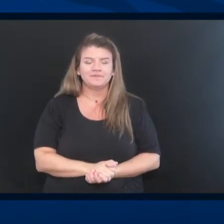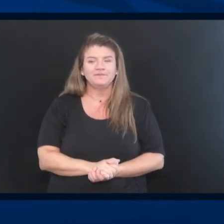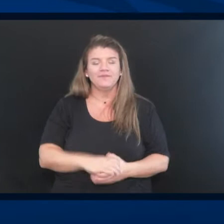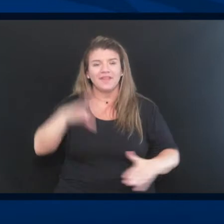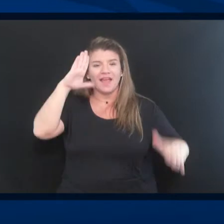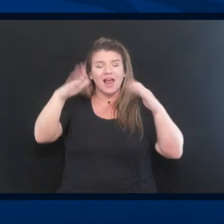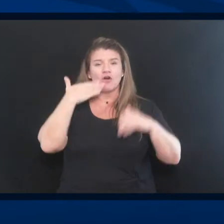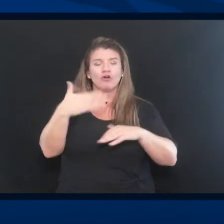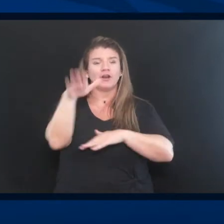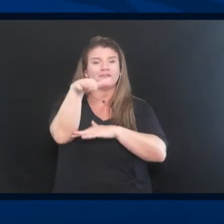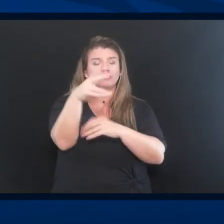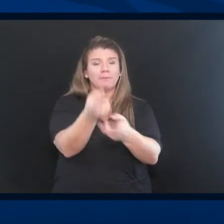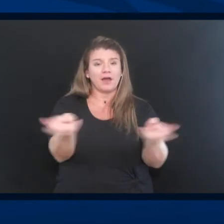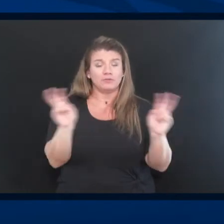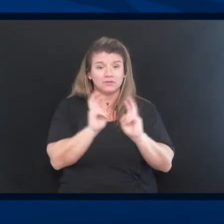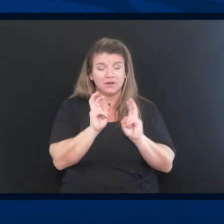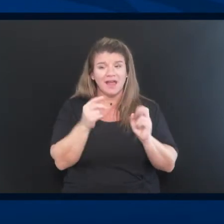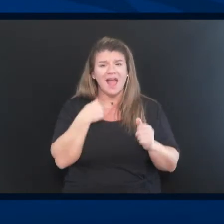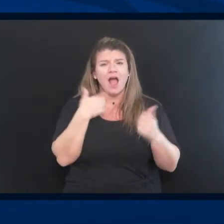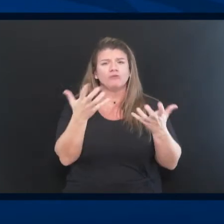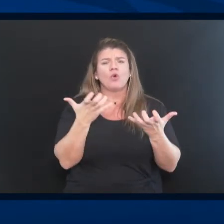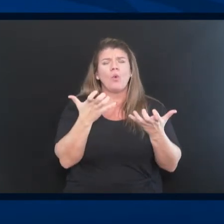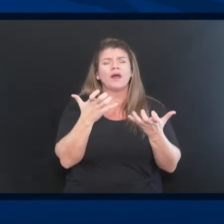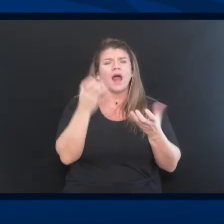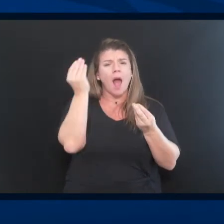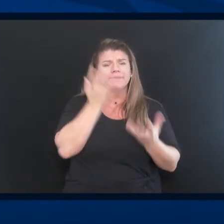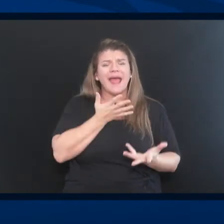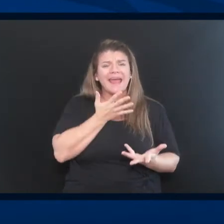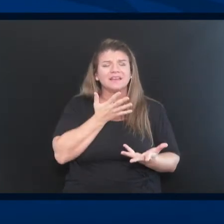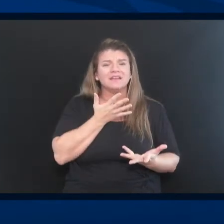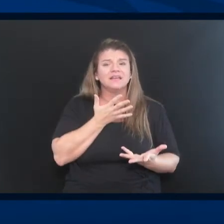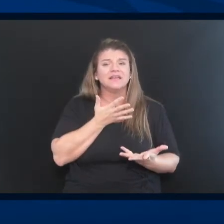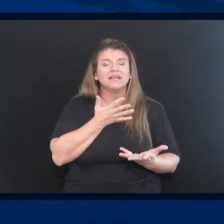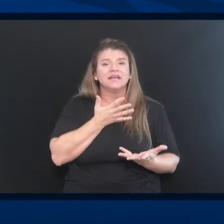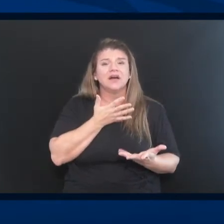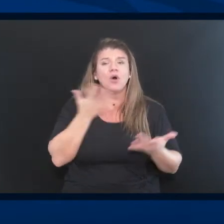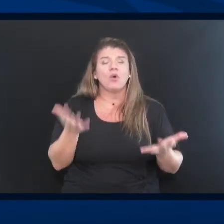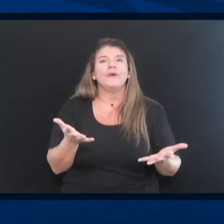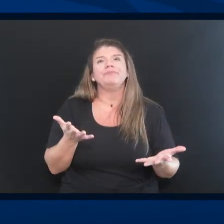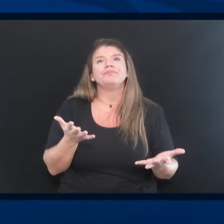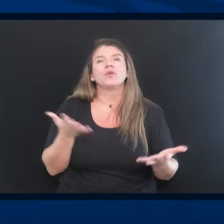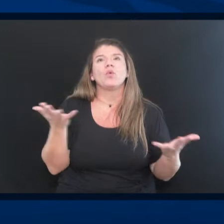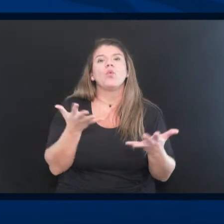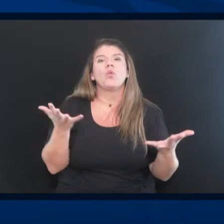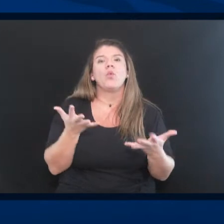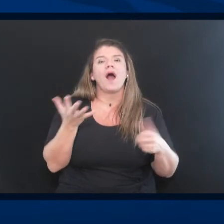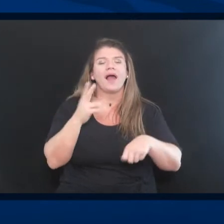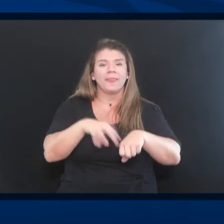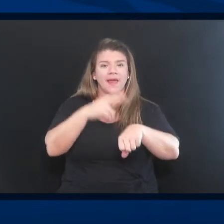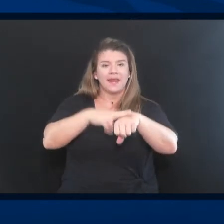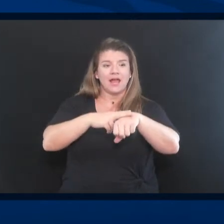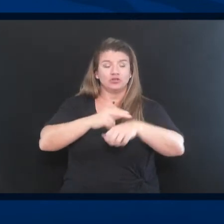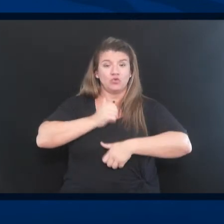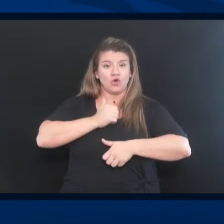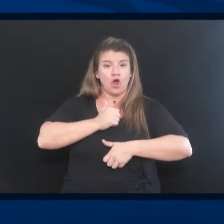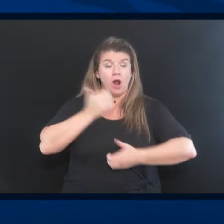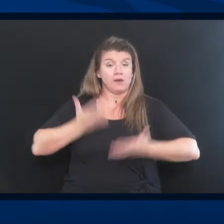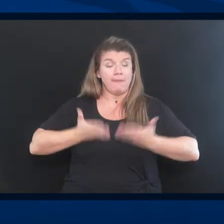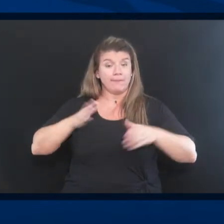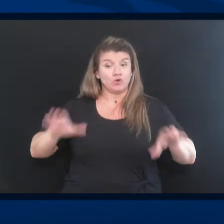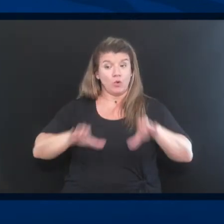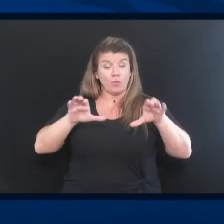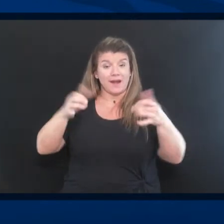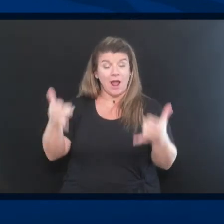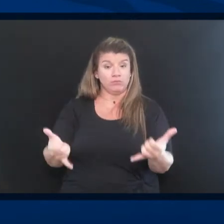afternoon, panel. I would just like an update on, what the National Guard might be doing right